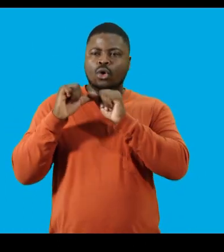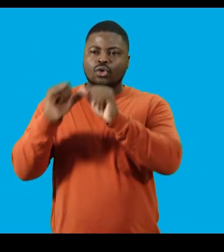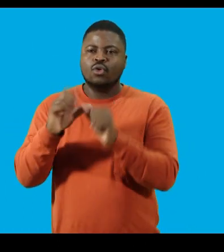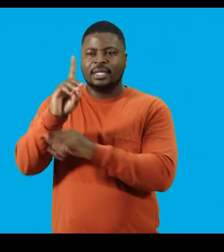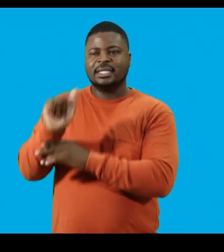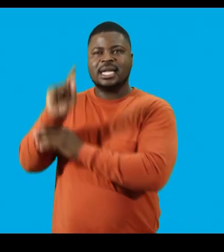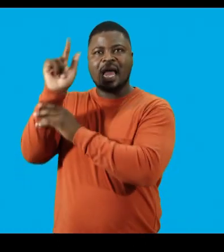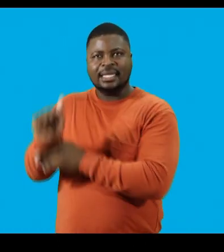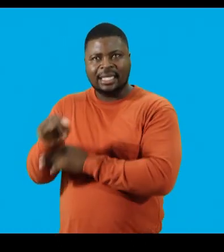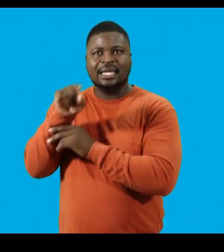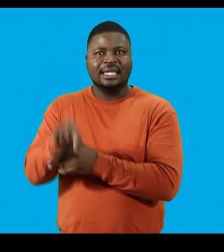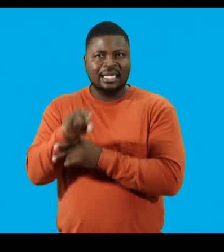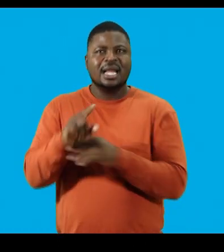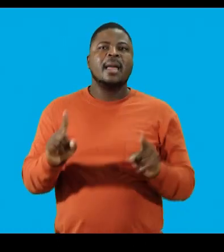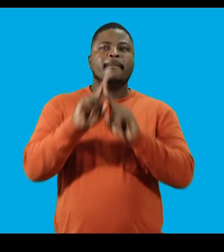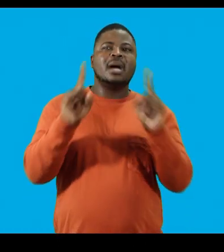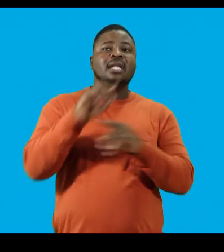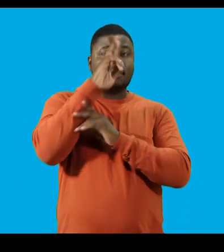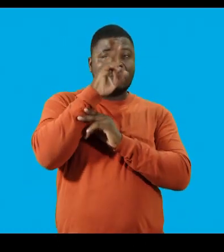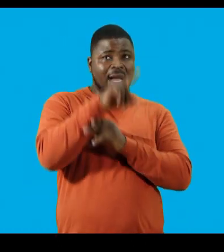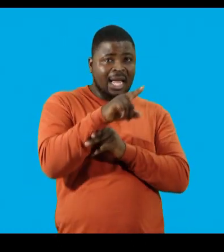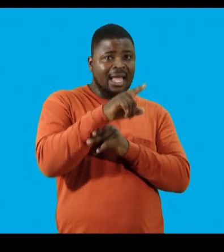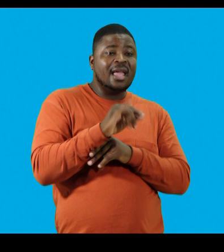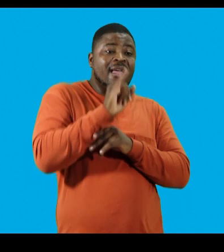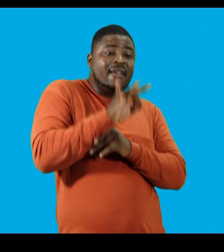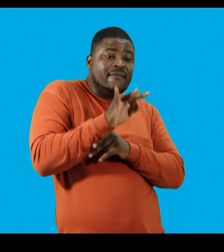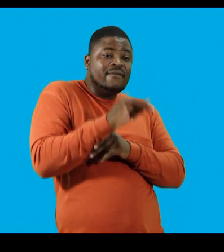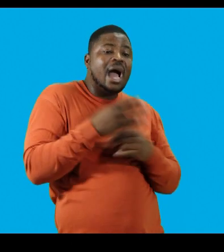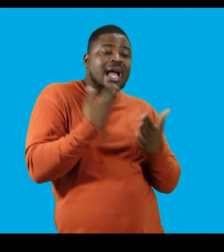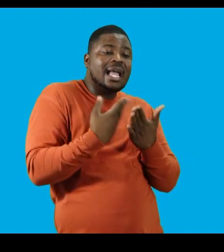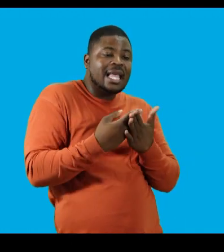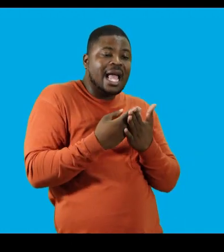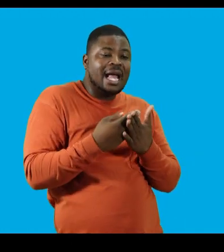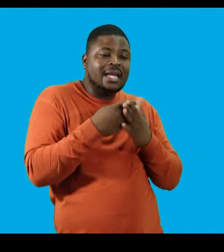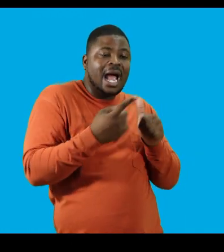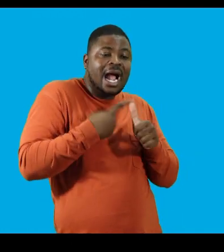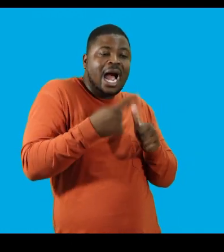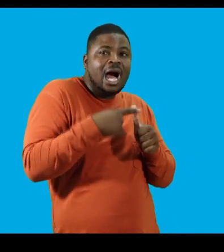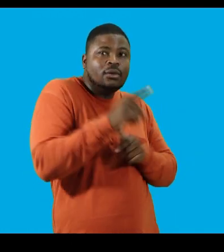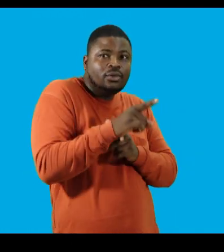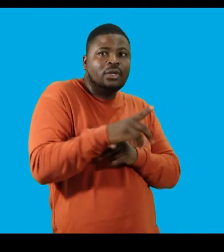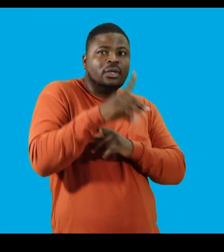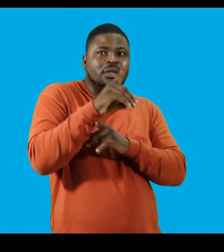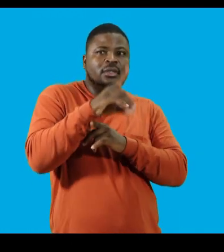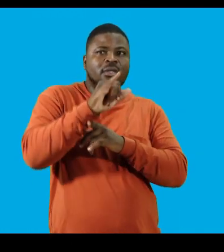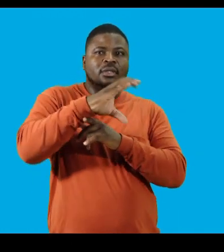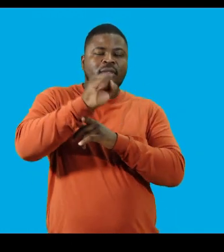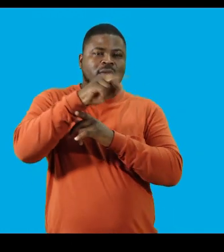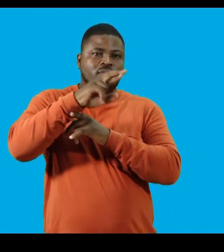always is, if I can count, it is discrete, and if I can measure, it will